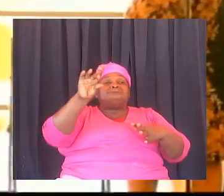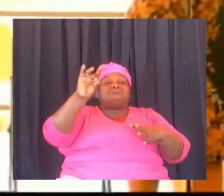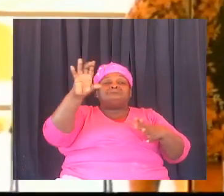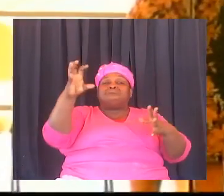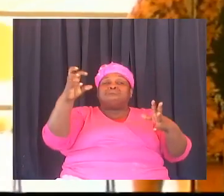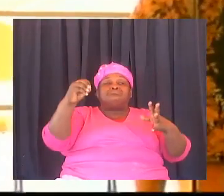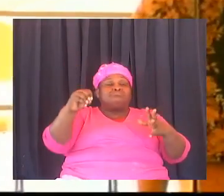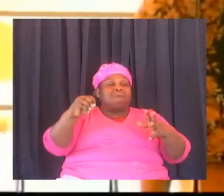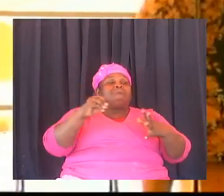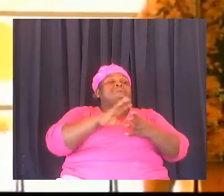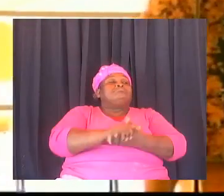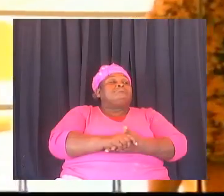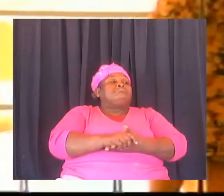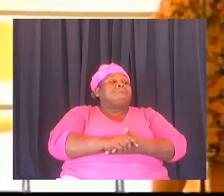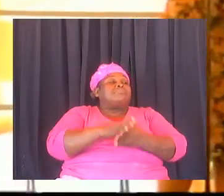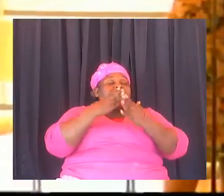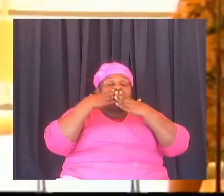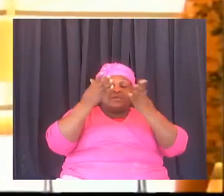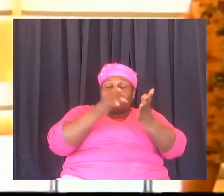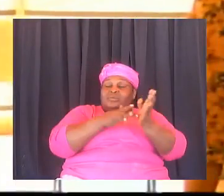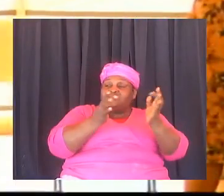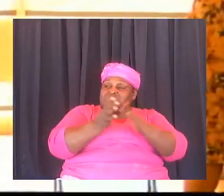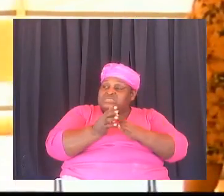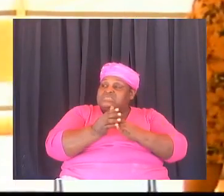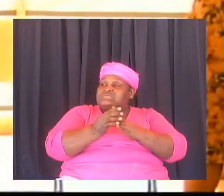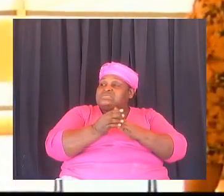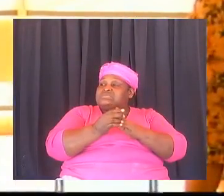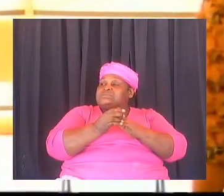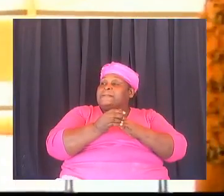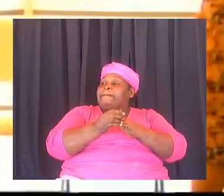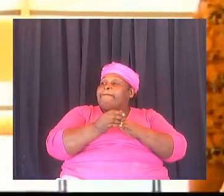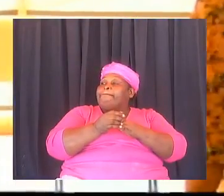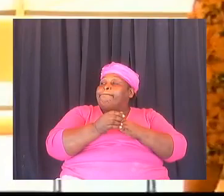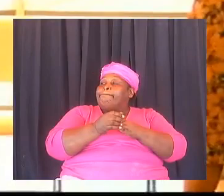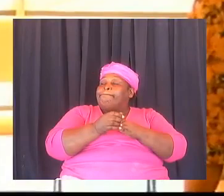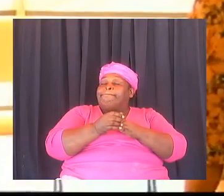Hallelujah. Thank you, Jesus. Thank you, Jesus.